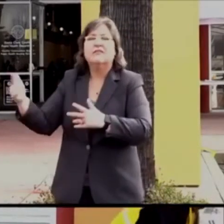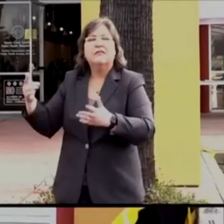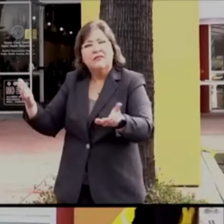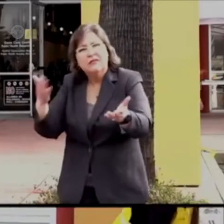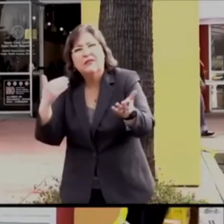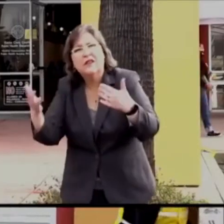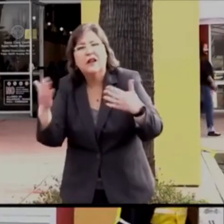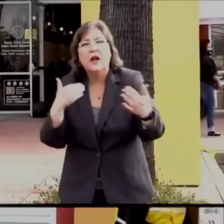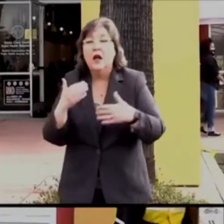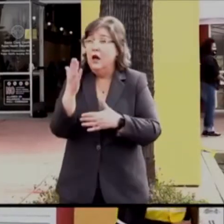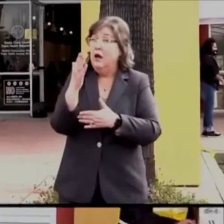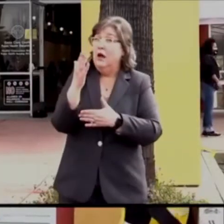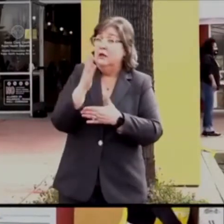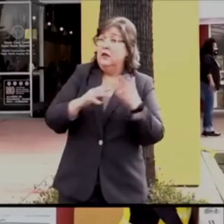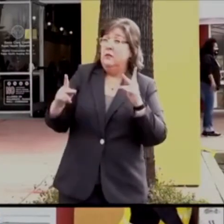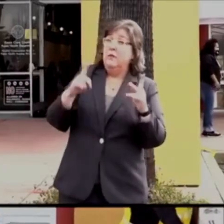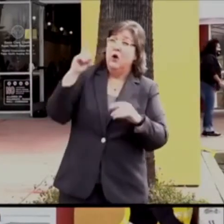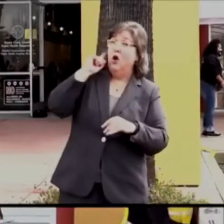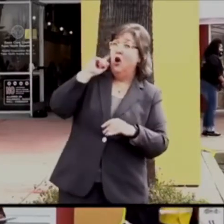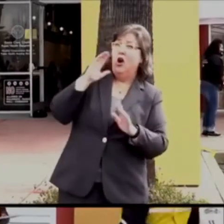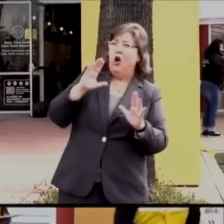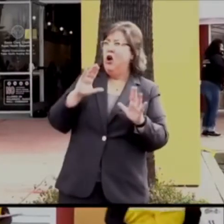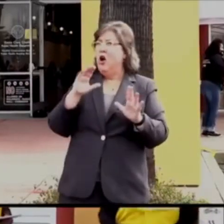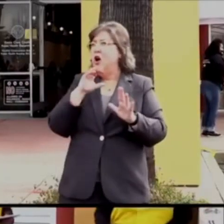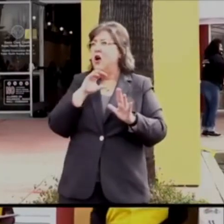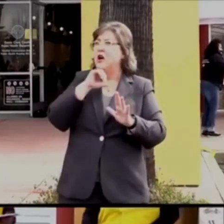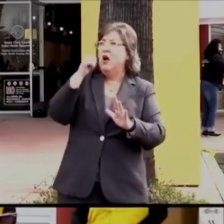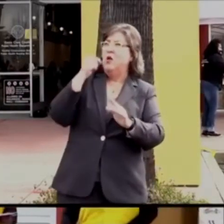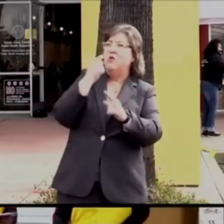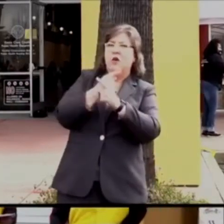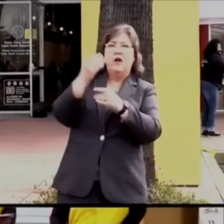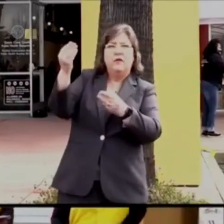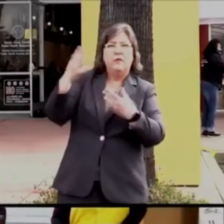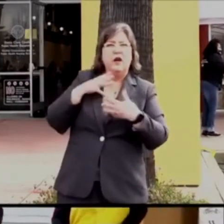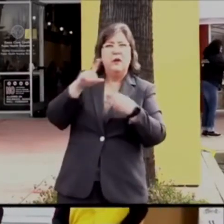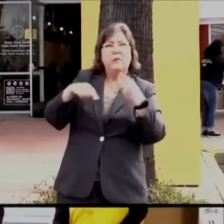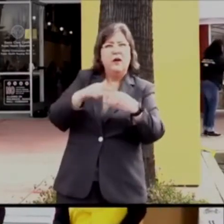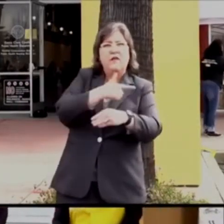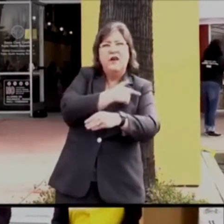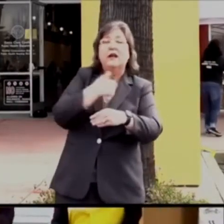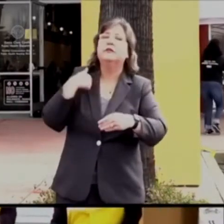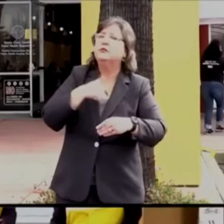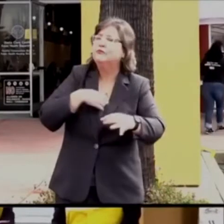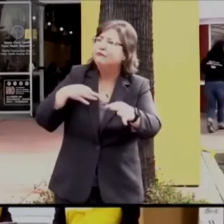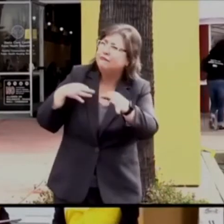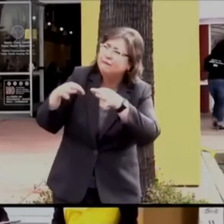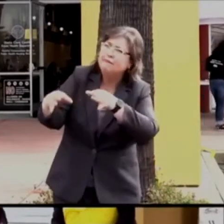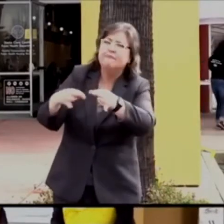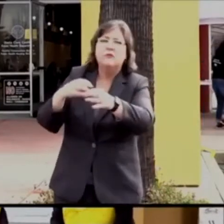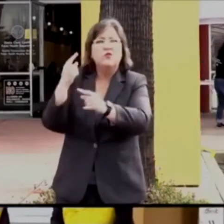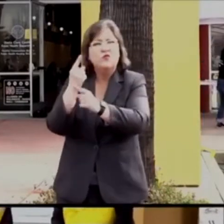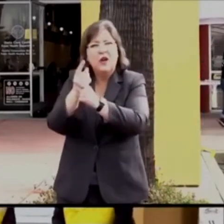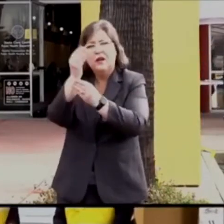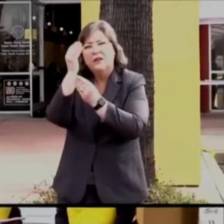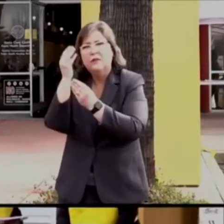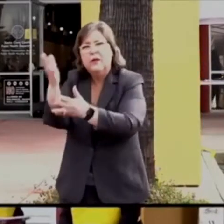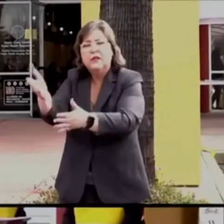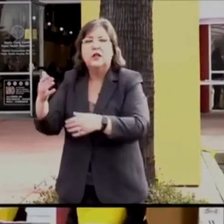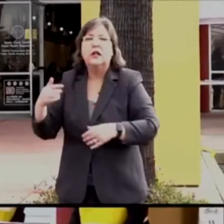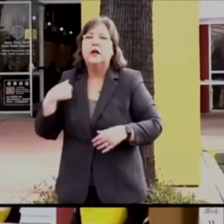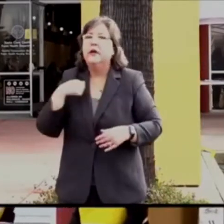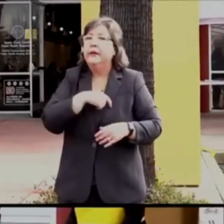the vaccine. We need to maintain our rigorous procedures and testing to provide security and relief for